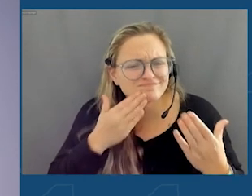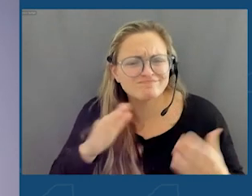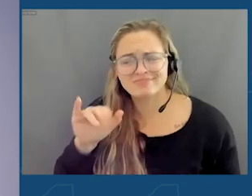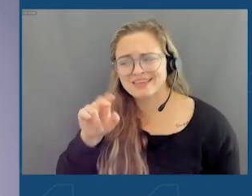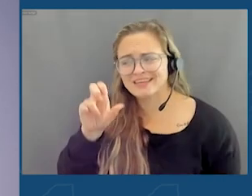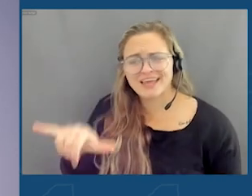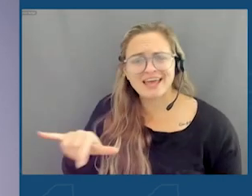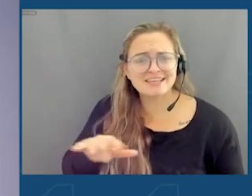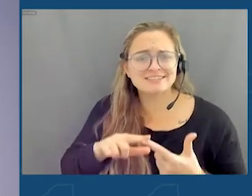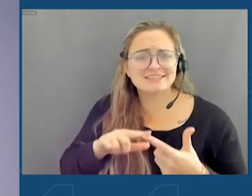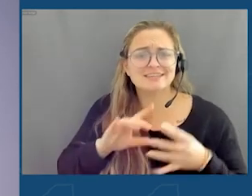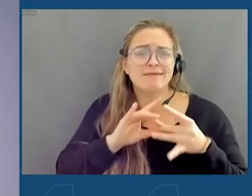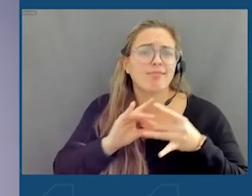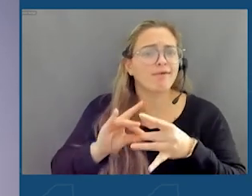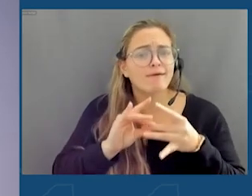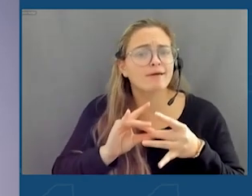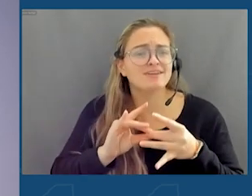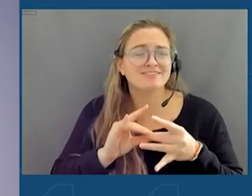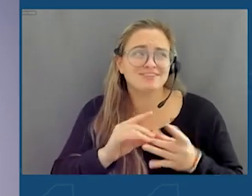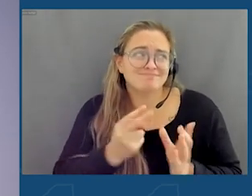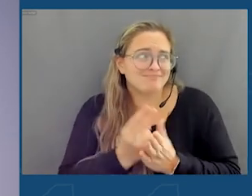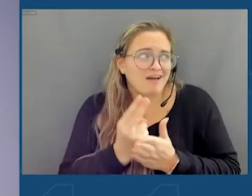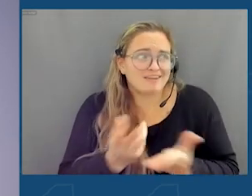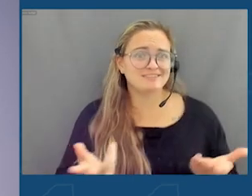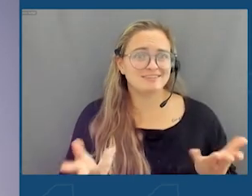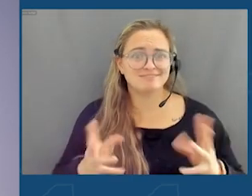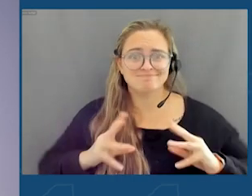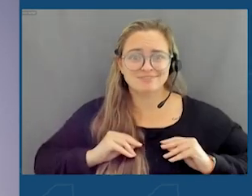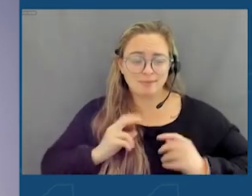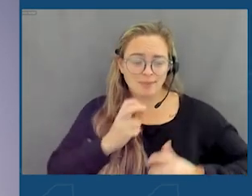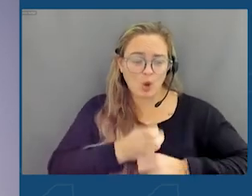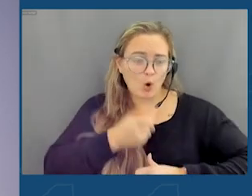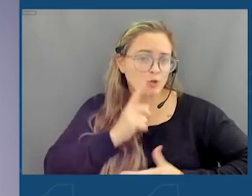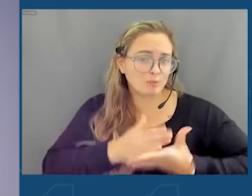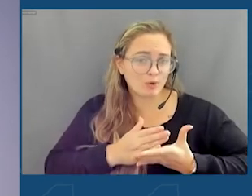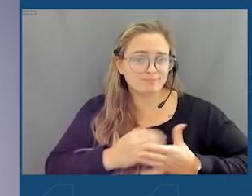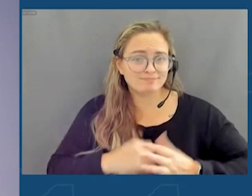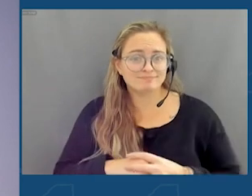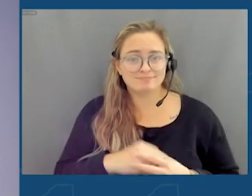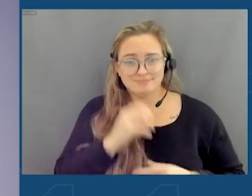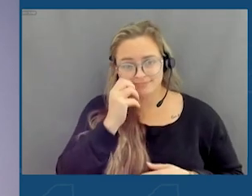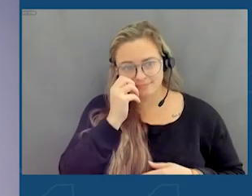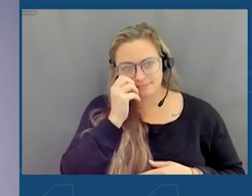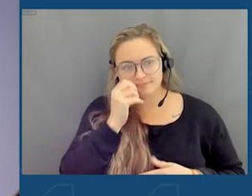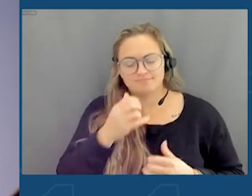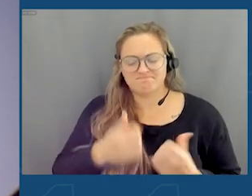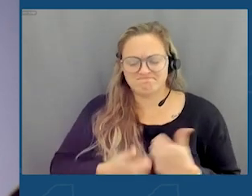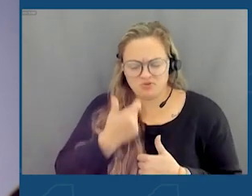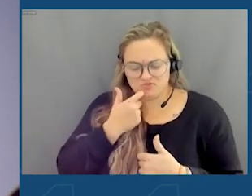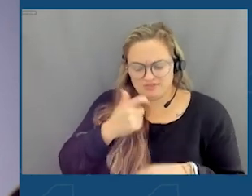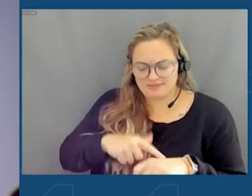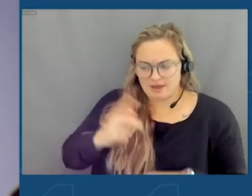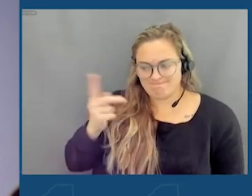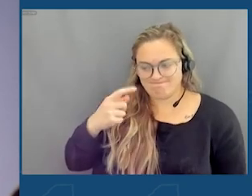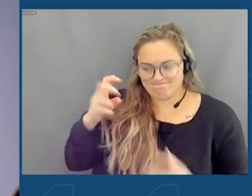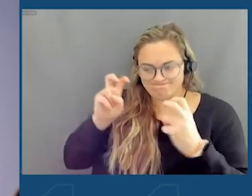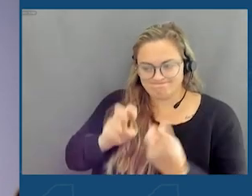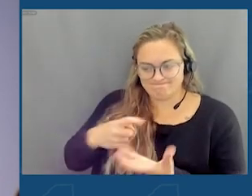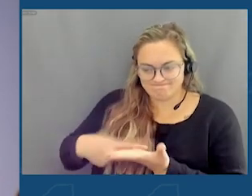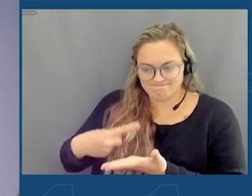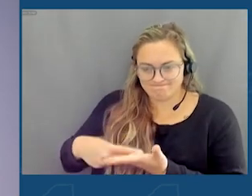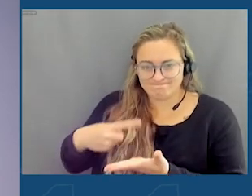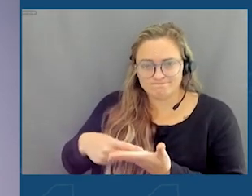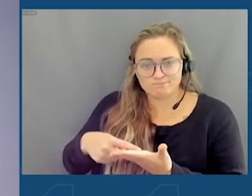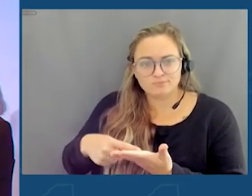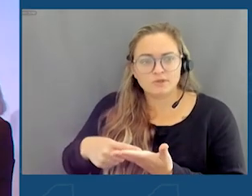the Alliance for frankly taking on the hardest stuff. The last time Casey and I got together, we were lined up